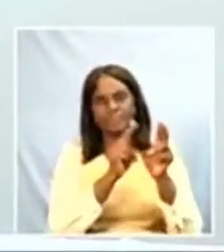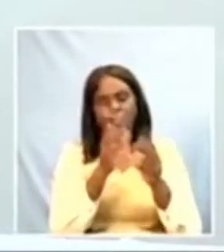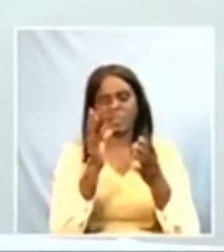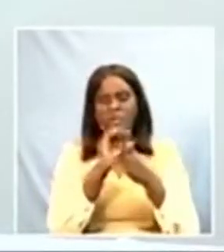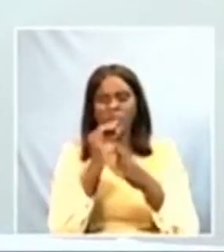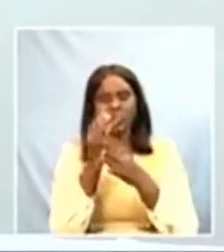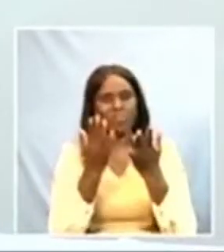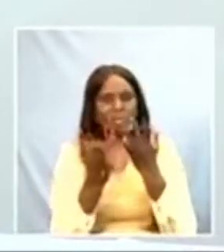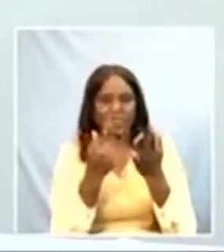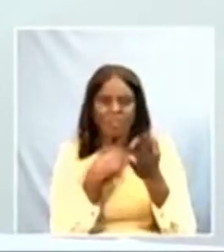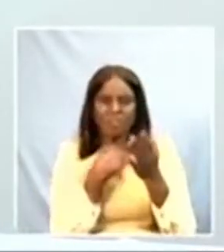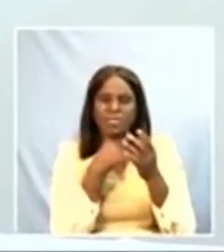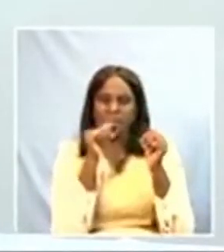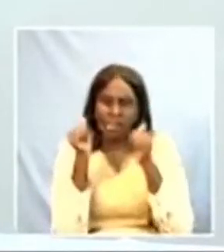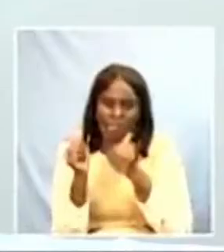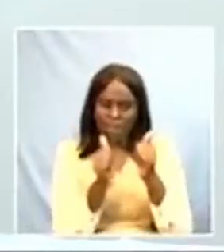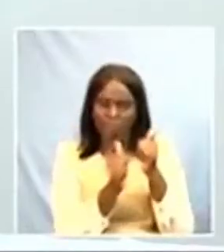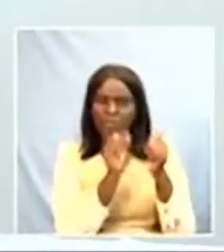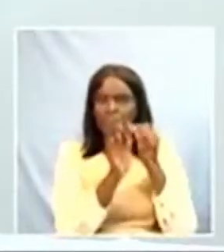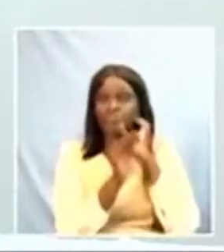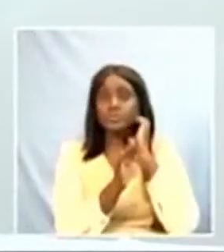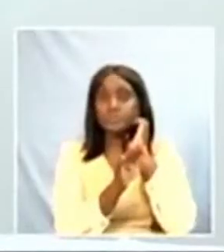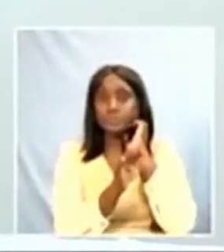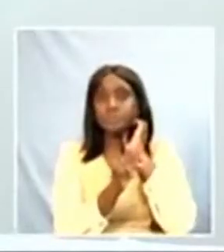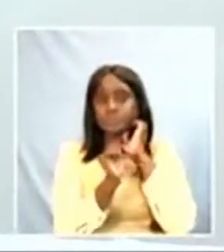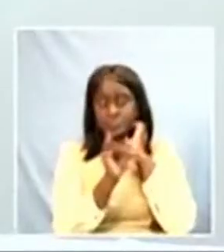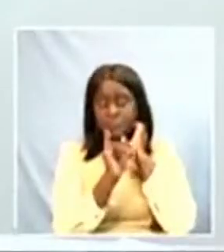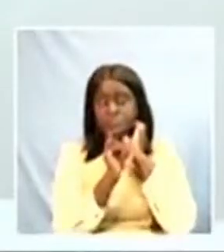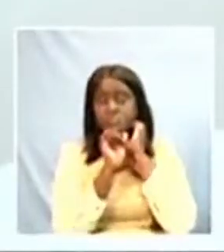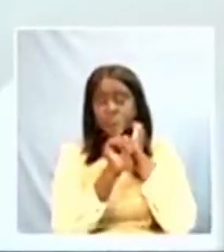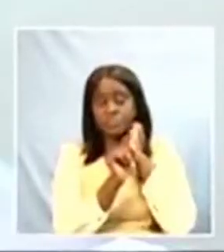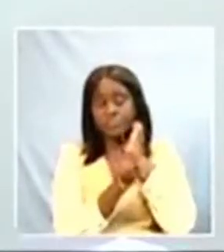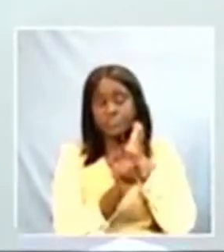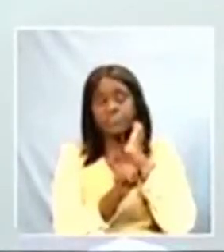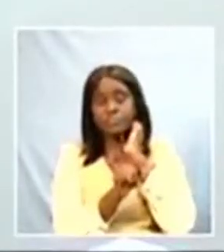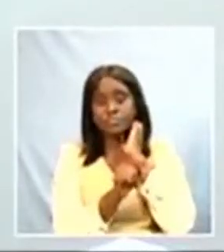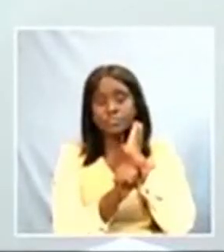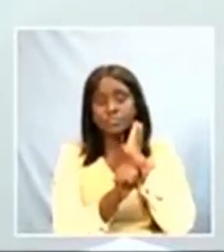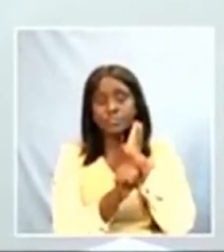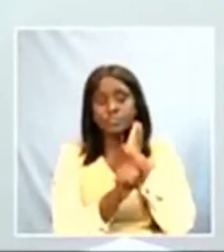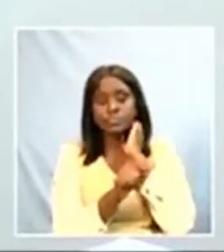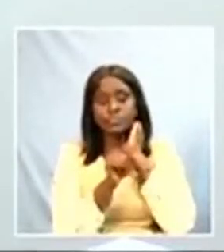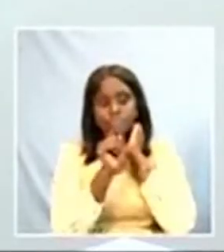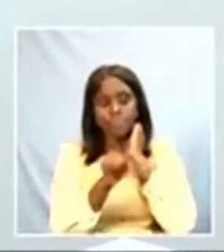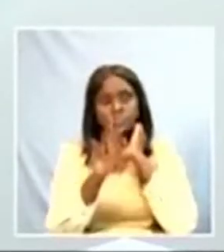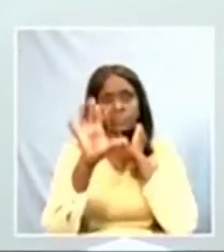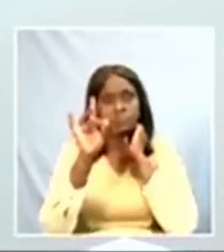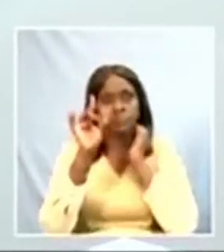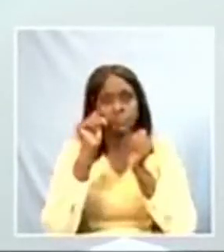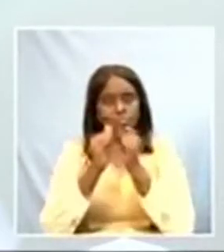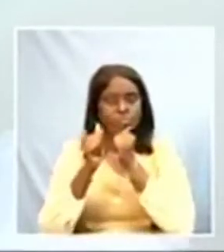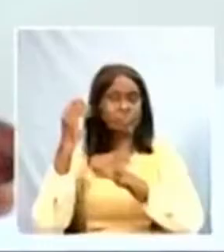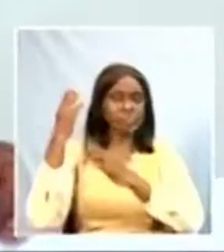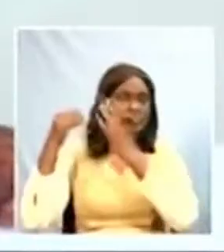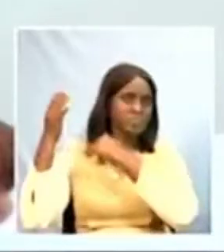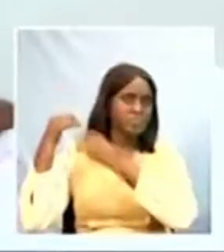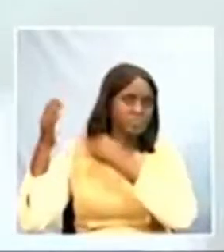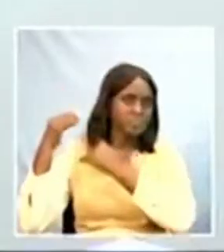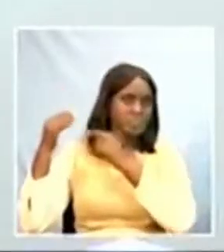maybe let me action taken. That the 8 which were